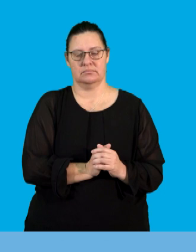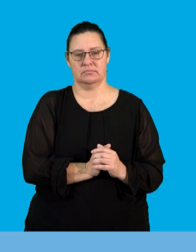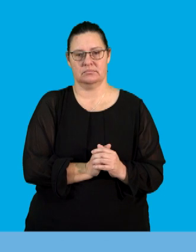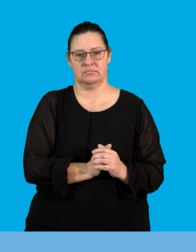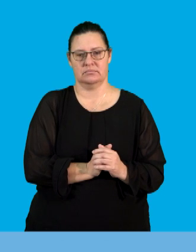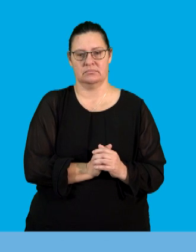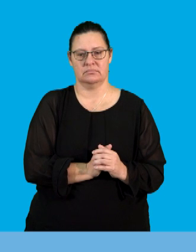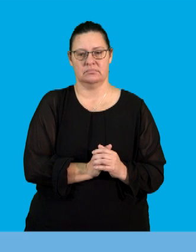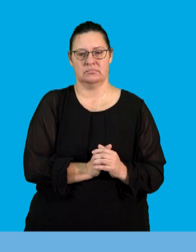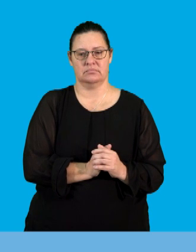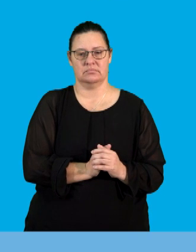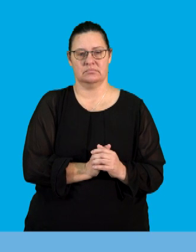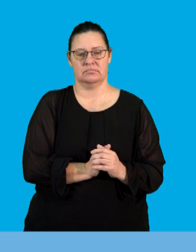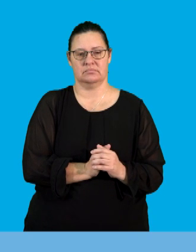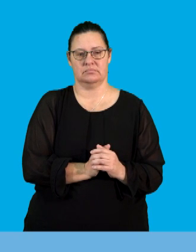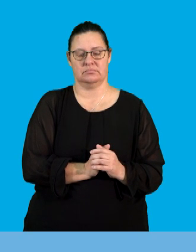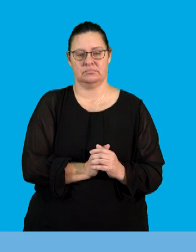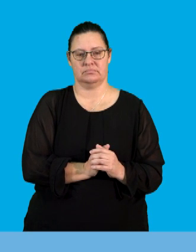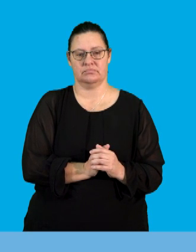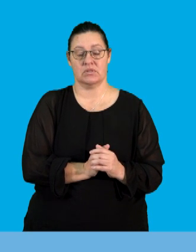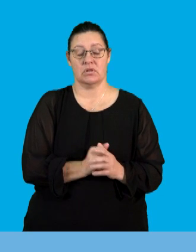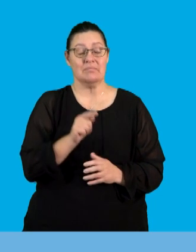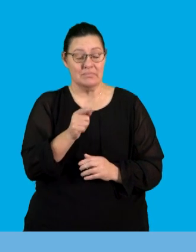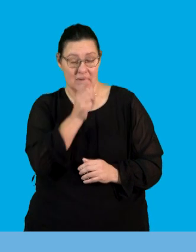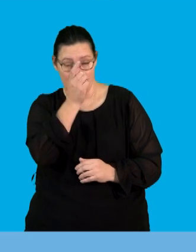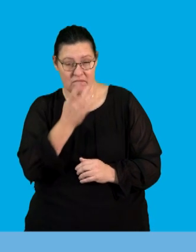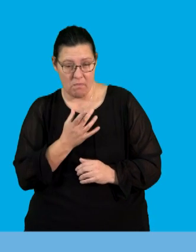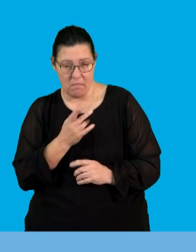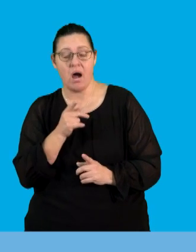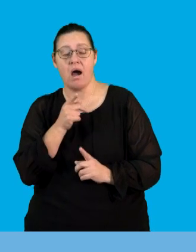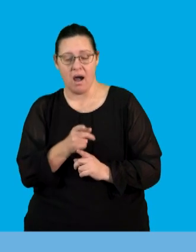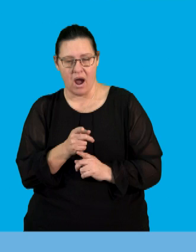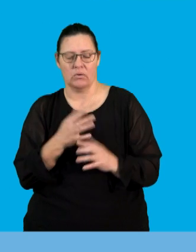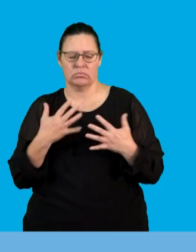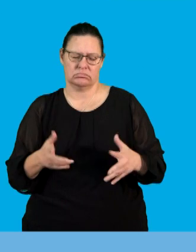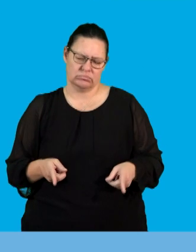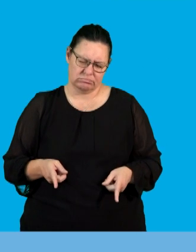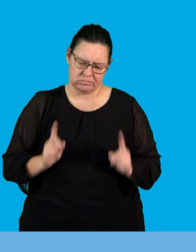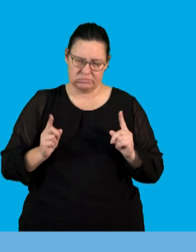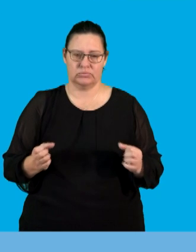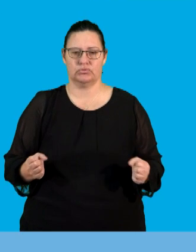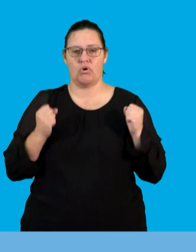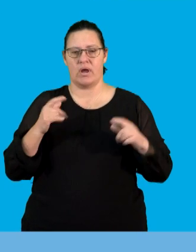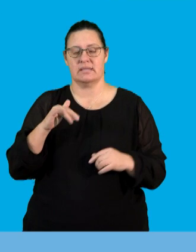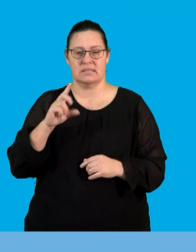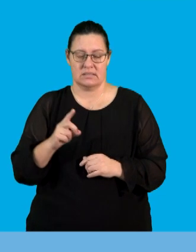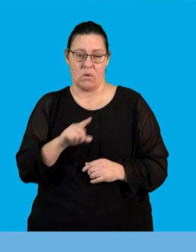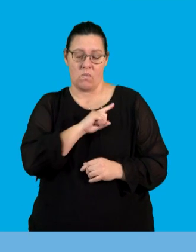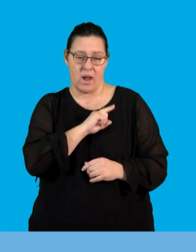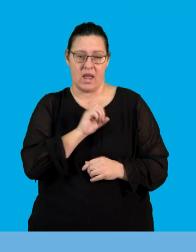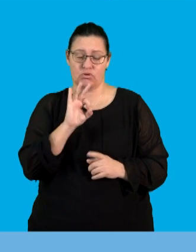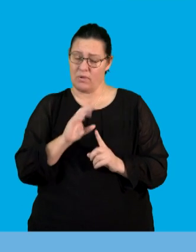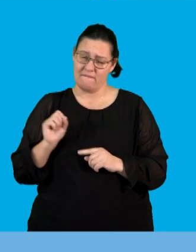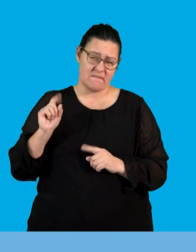1 and 3. So that tells us that it is a very, very, very strong acid, because you know 3 is far away